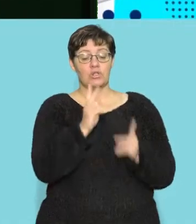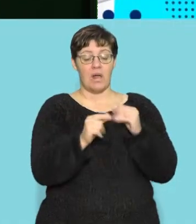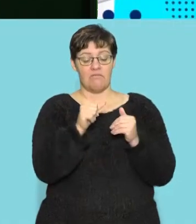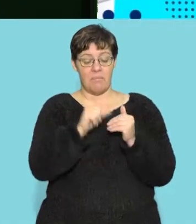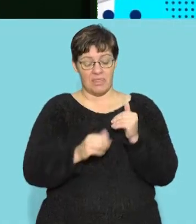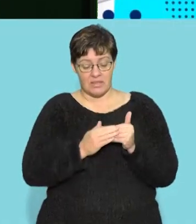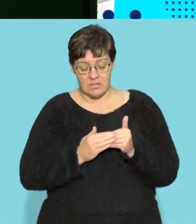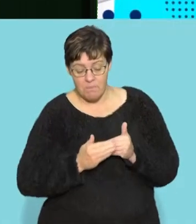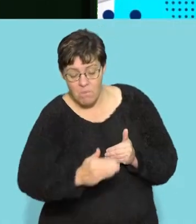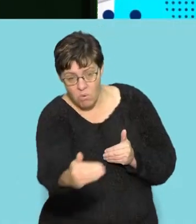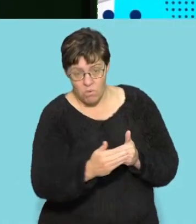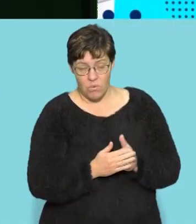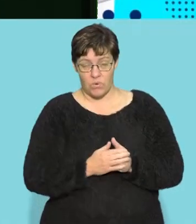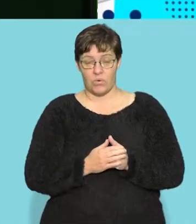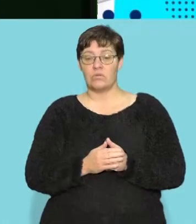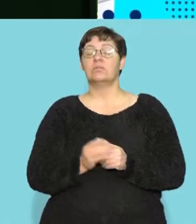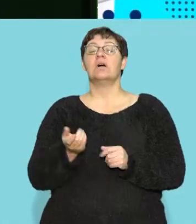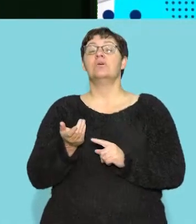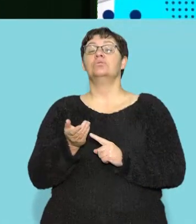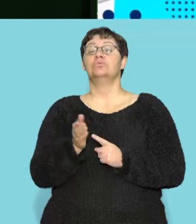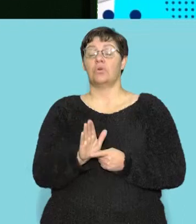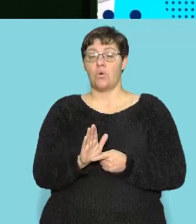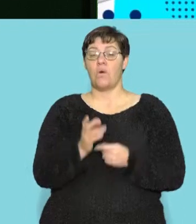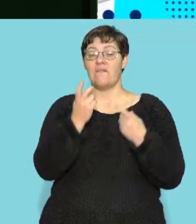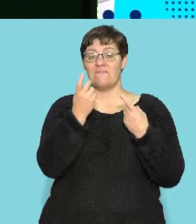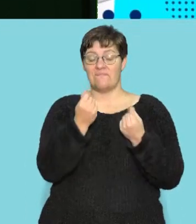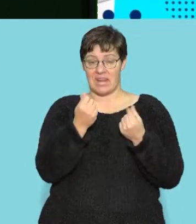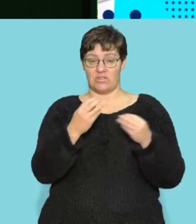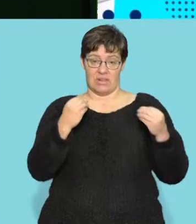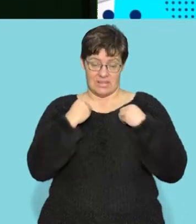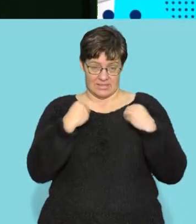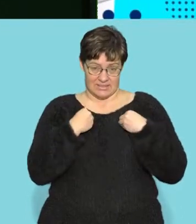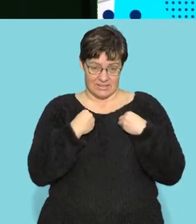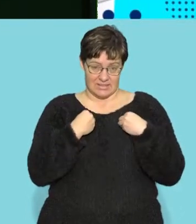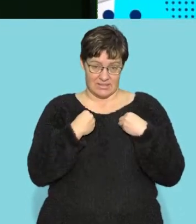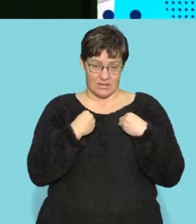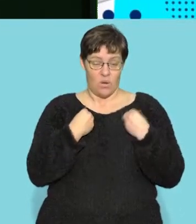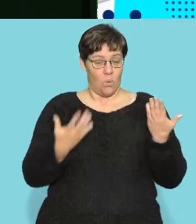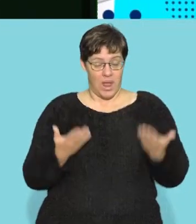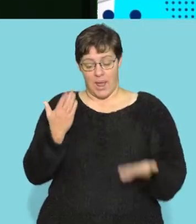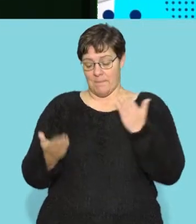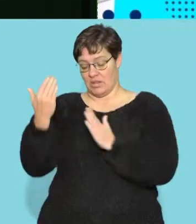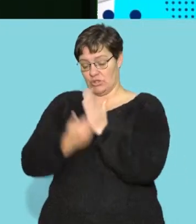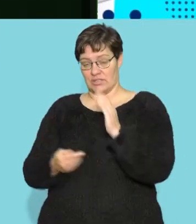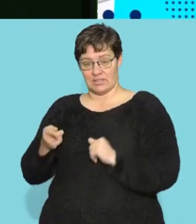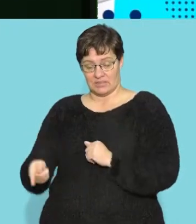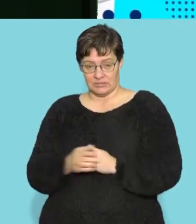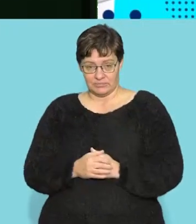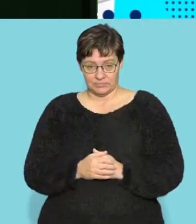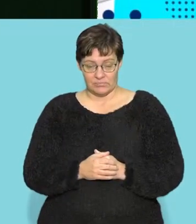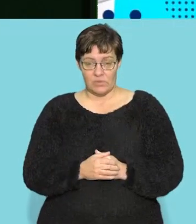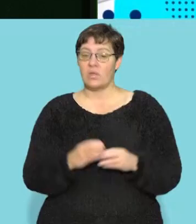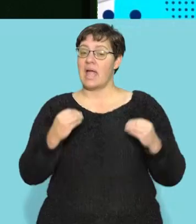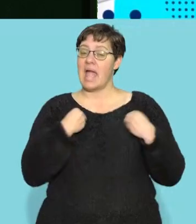12 months. Therefore, it appears as a financial asset in my balance sheet. So my assets